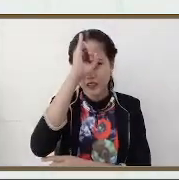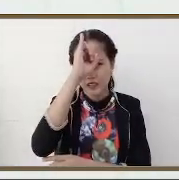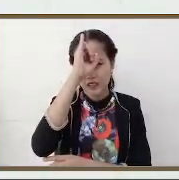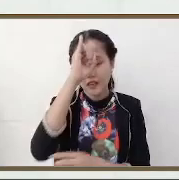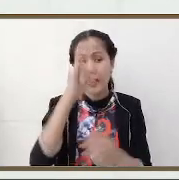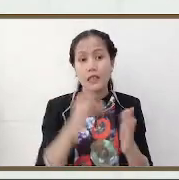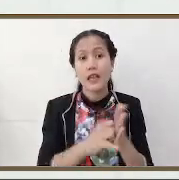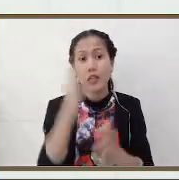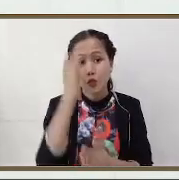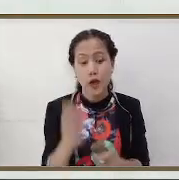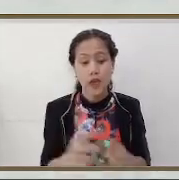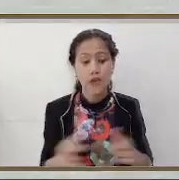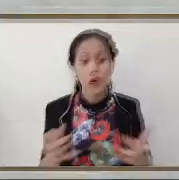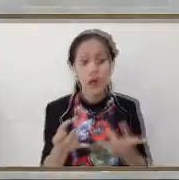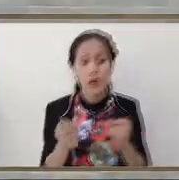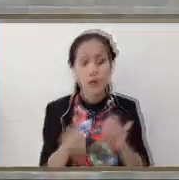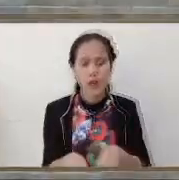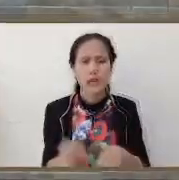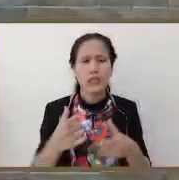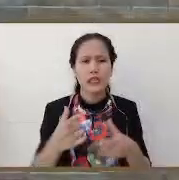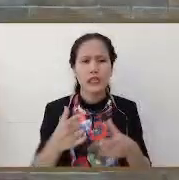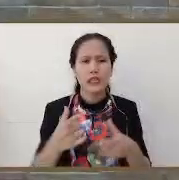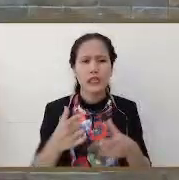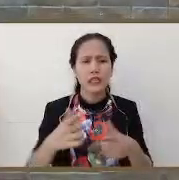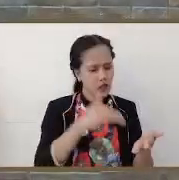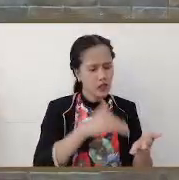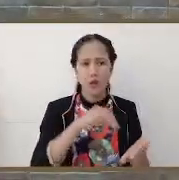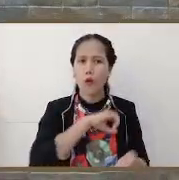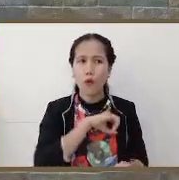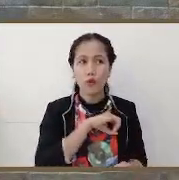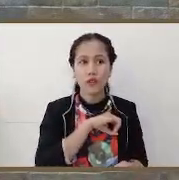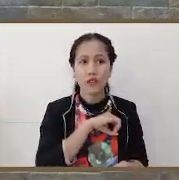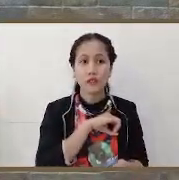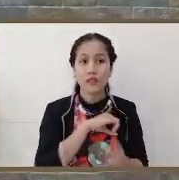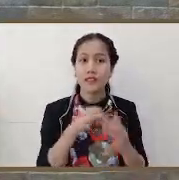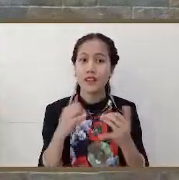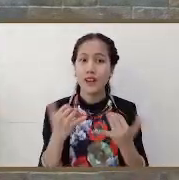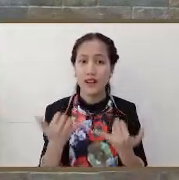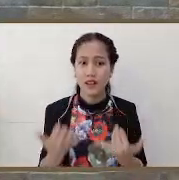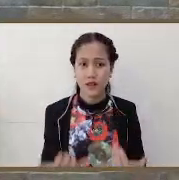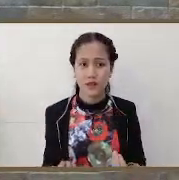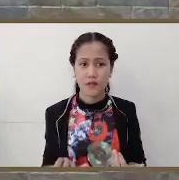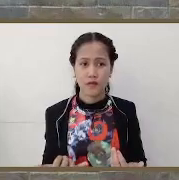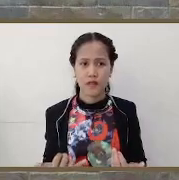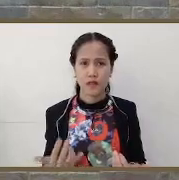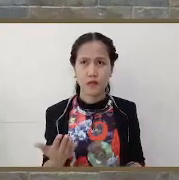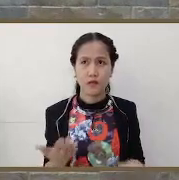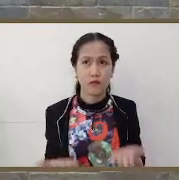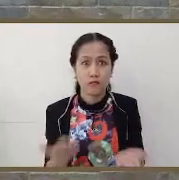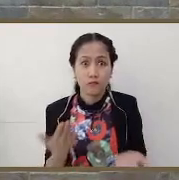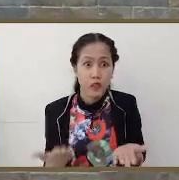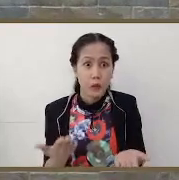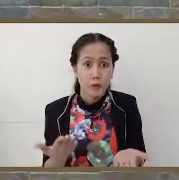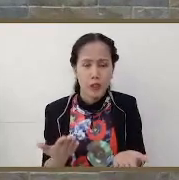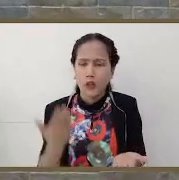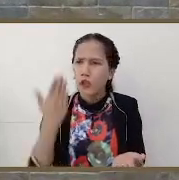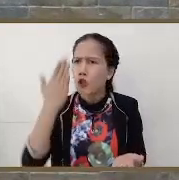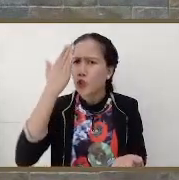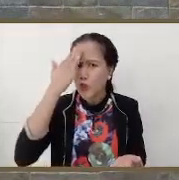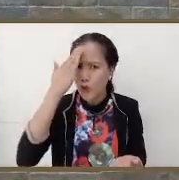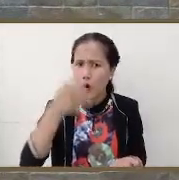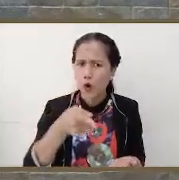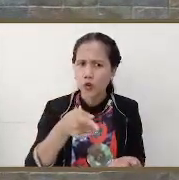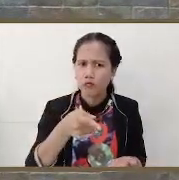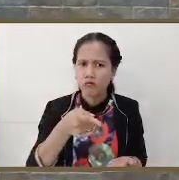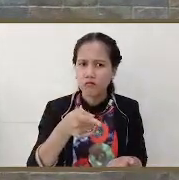very important na siyasatin natin ang sarili natin sa mga oras po na ito, sa gabing ito. Baka we are consciously